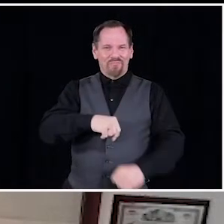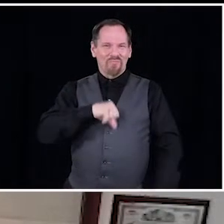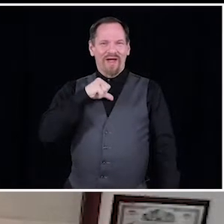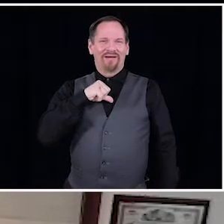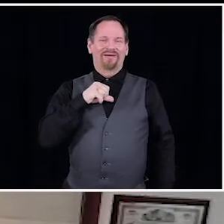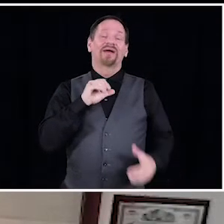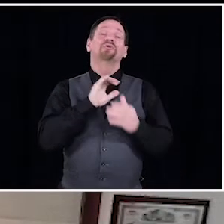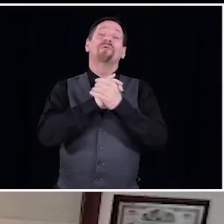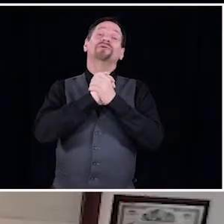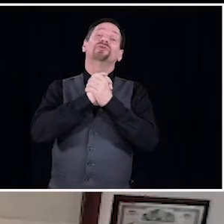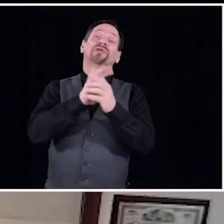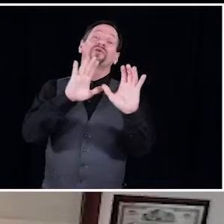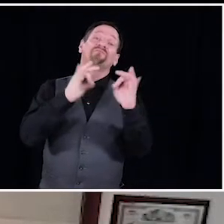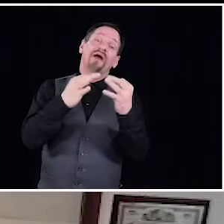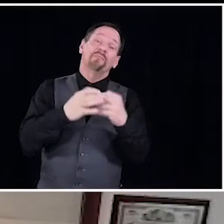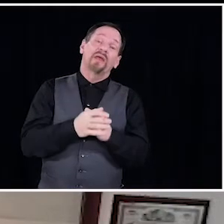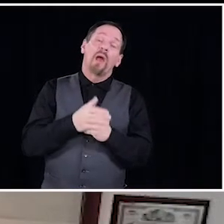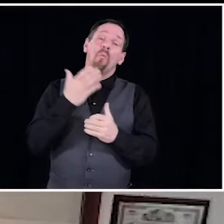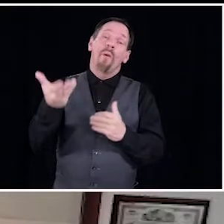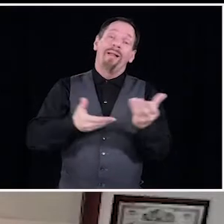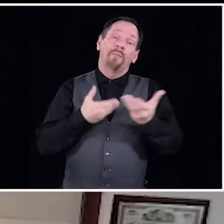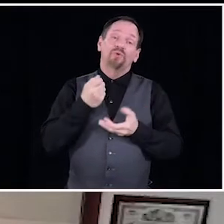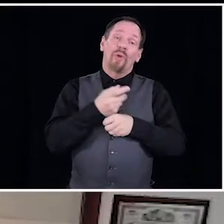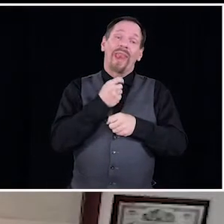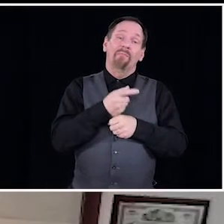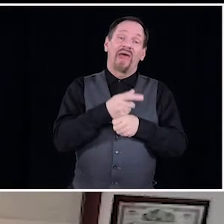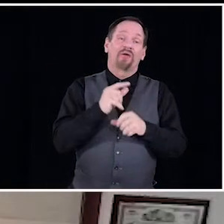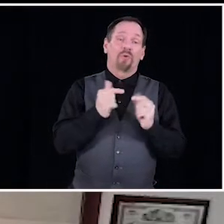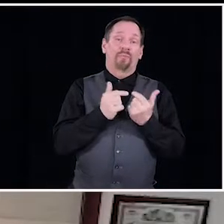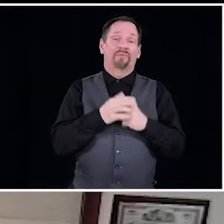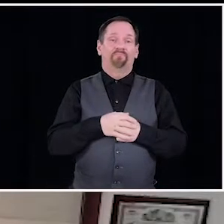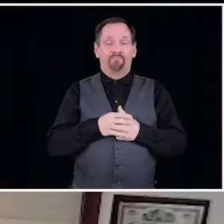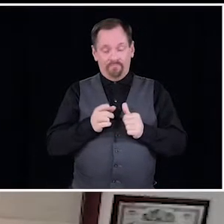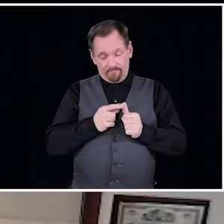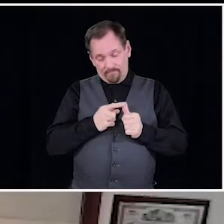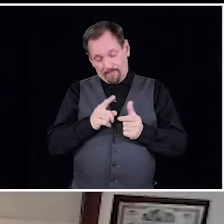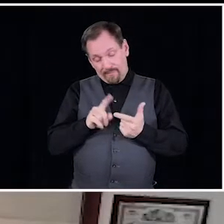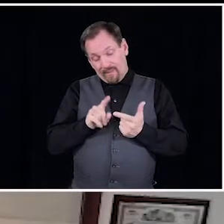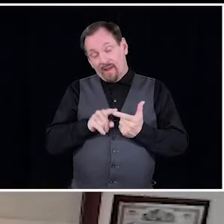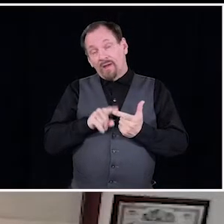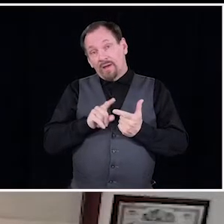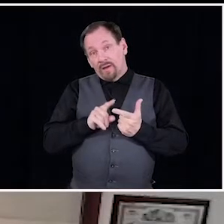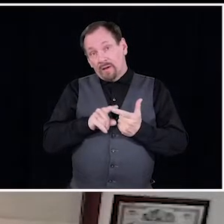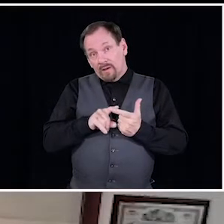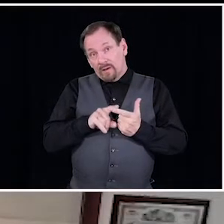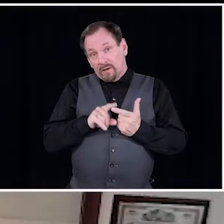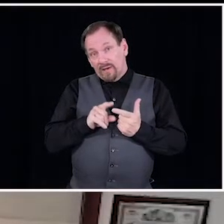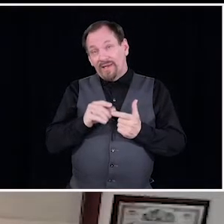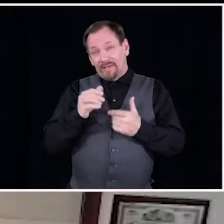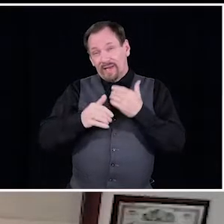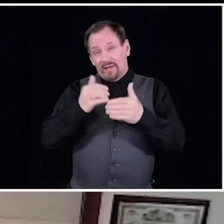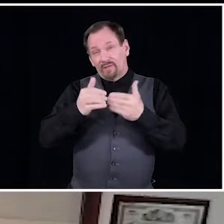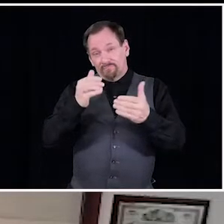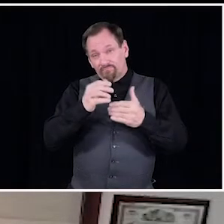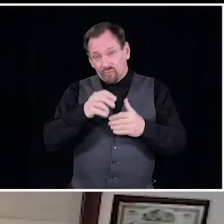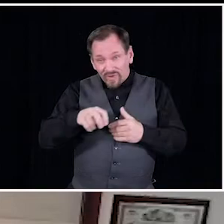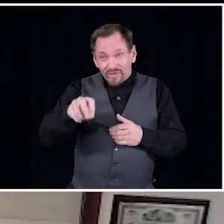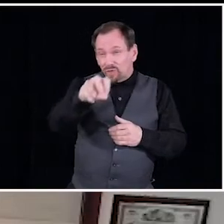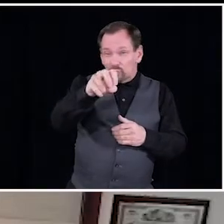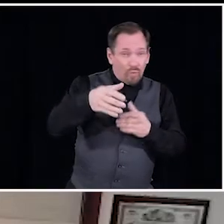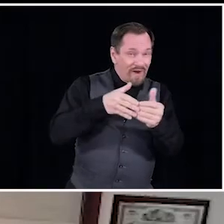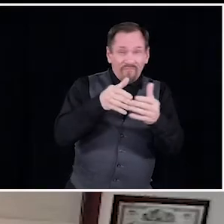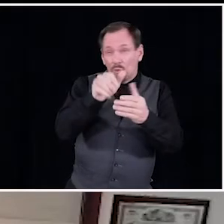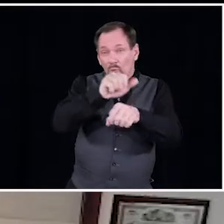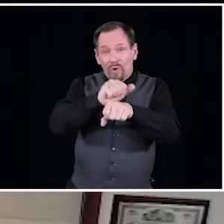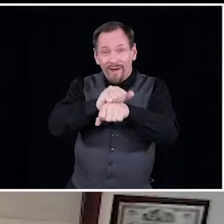and your families, and welcome to our alumni family. Then, as you transition into your next steps, make Hopkins a regular part of